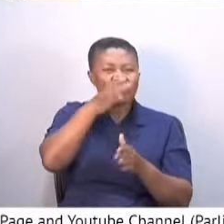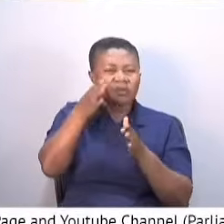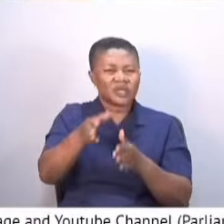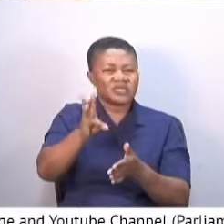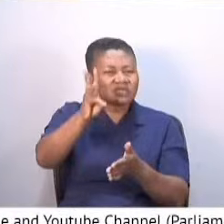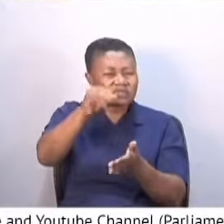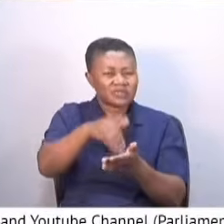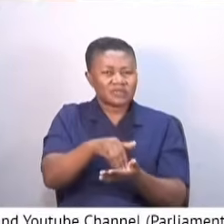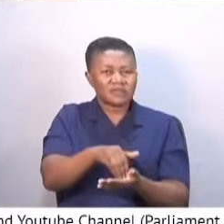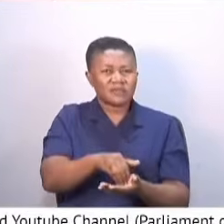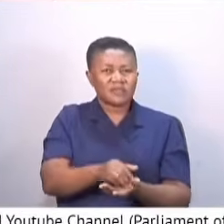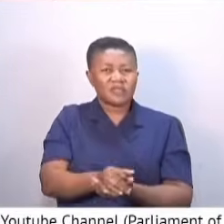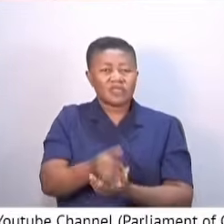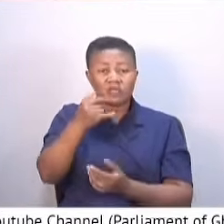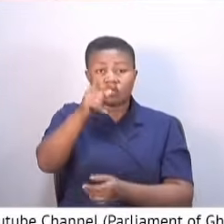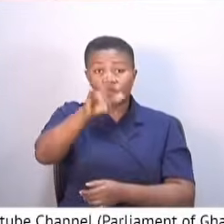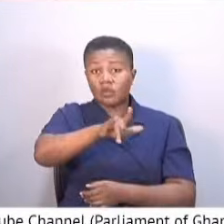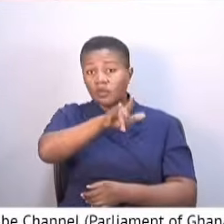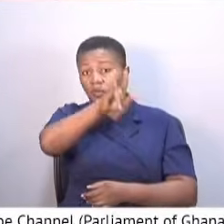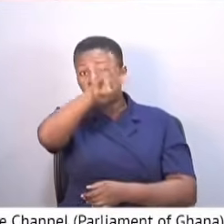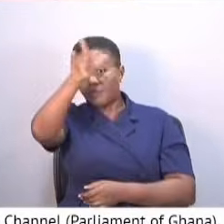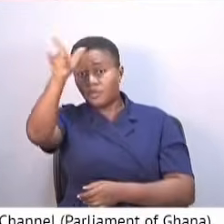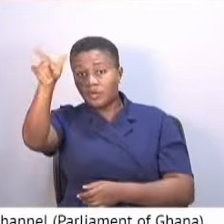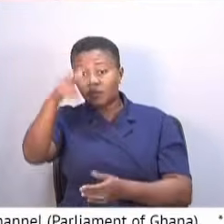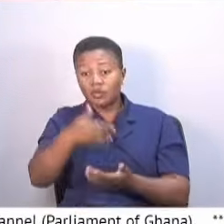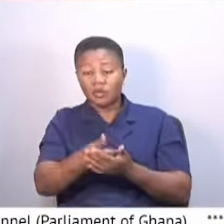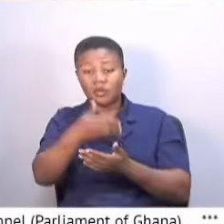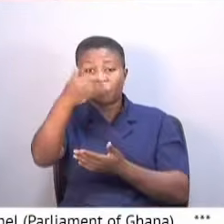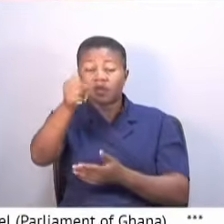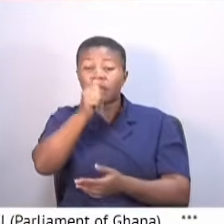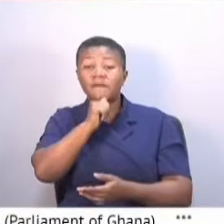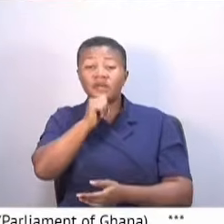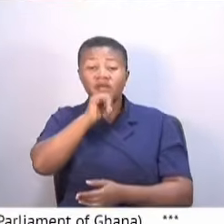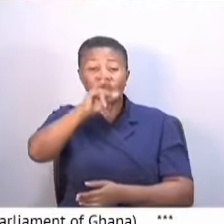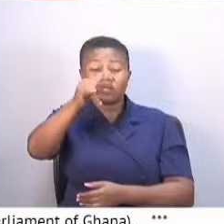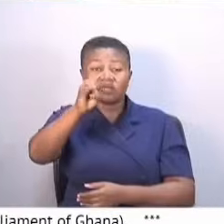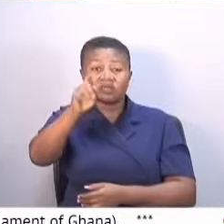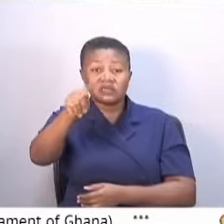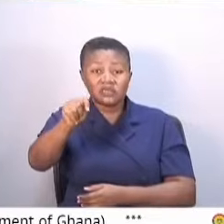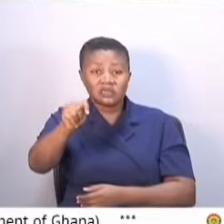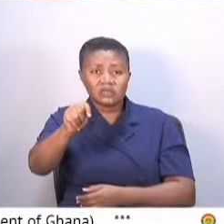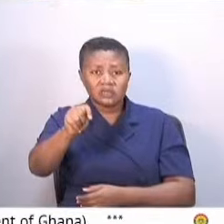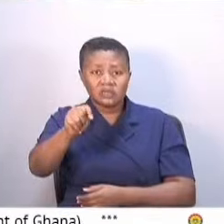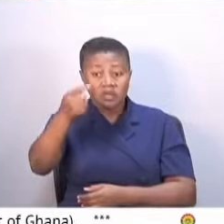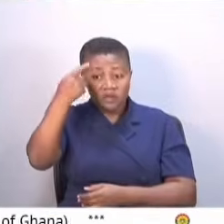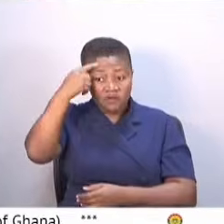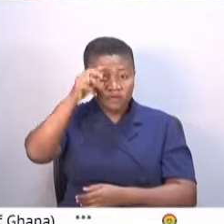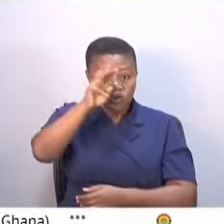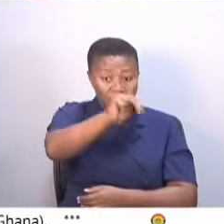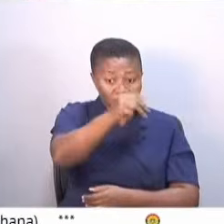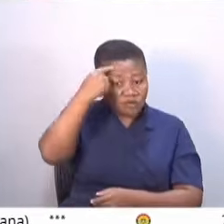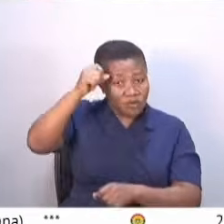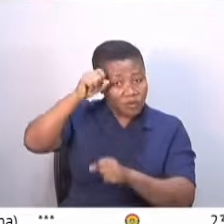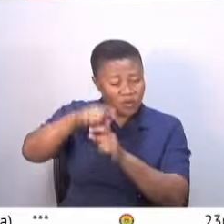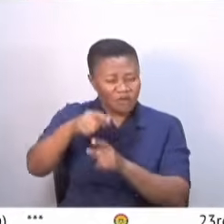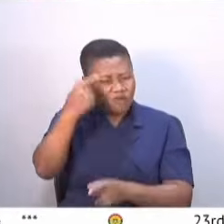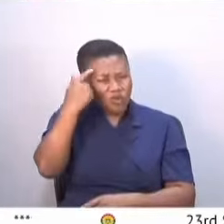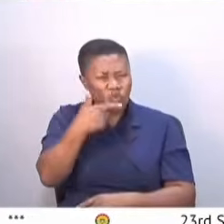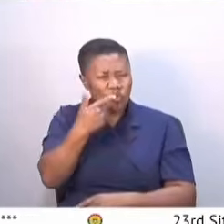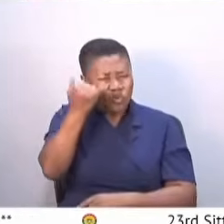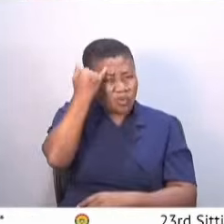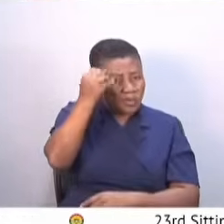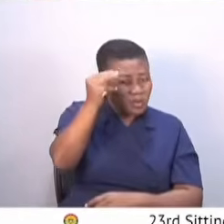and tell us that you have bought private jet. And President travels in private jet to South Korea. Is the jet for him or for his brother? That one, we even need that full